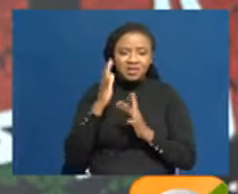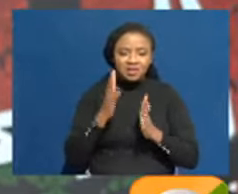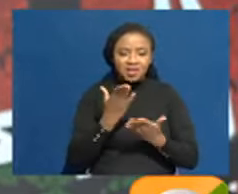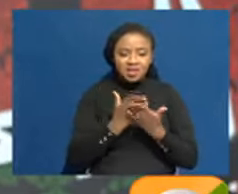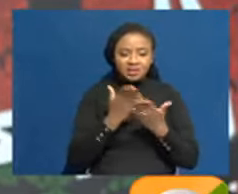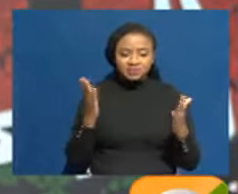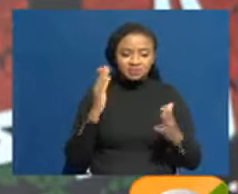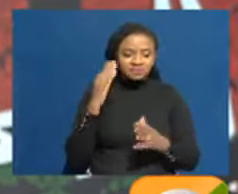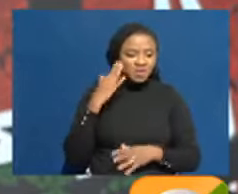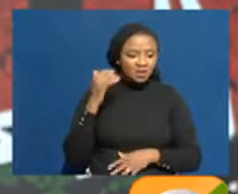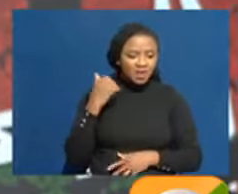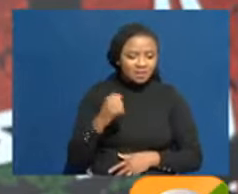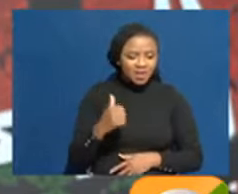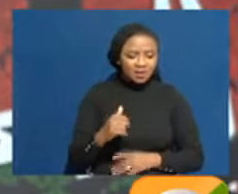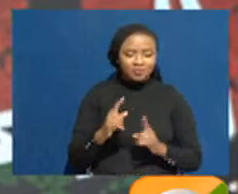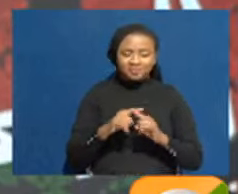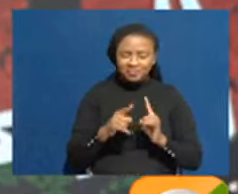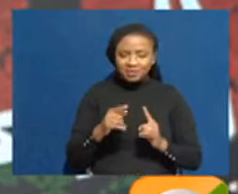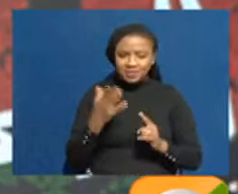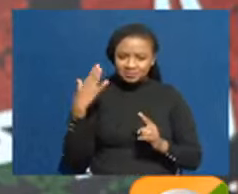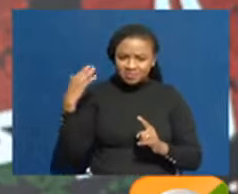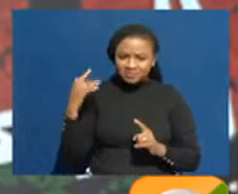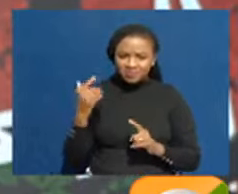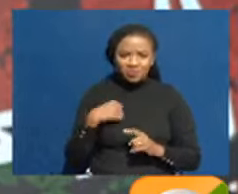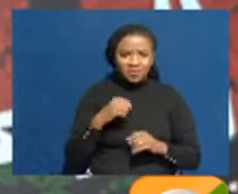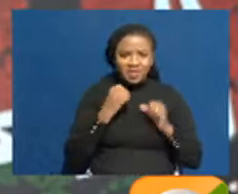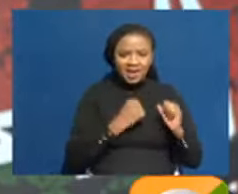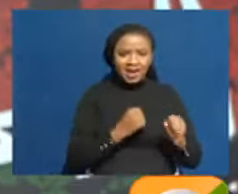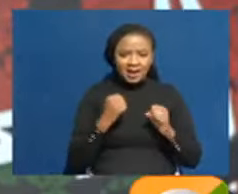time when we could not speak like we speak now.